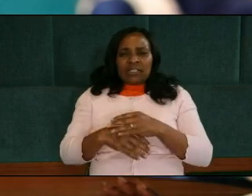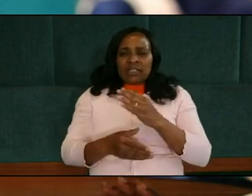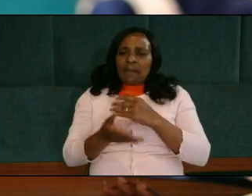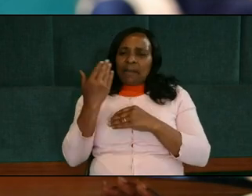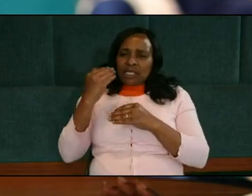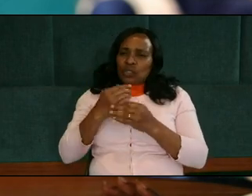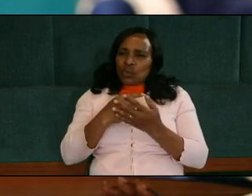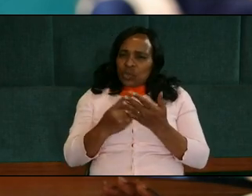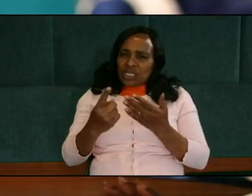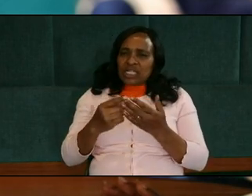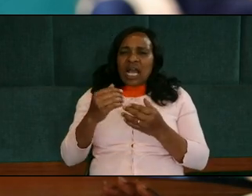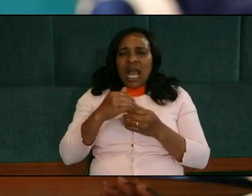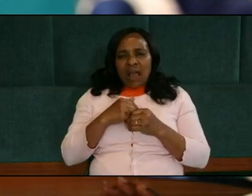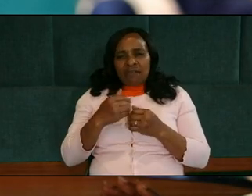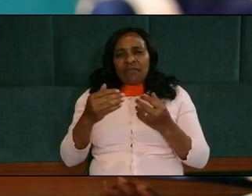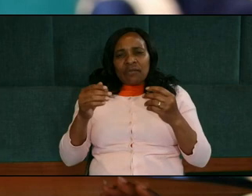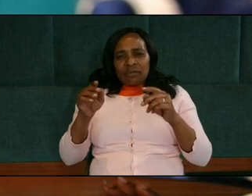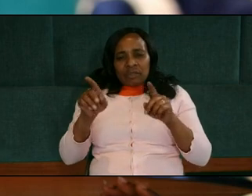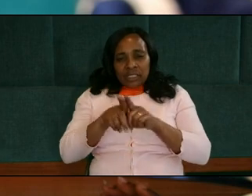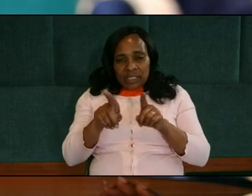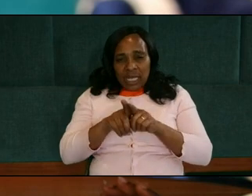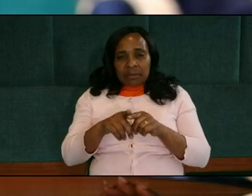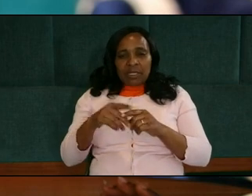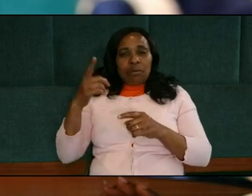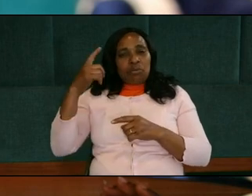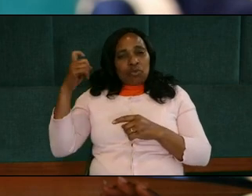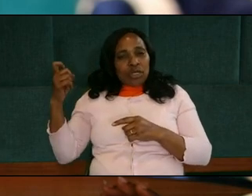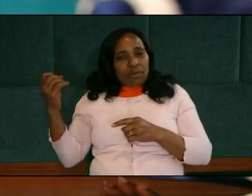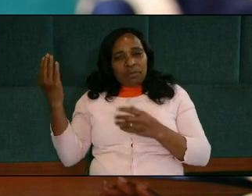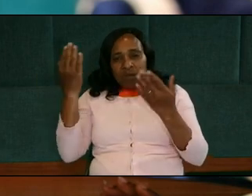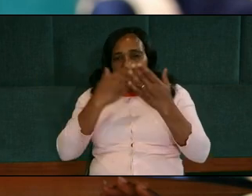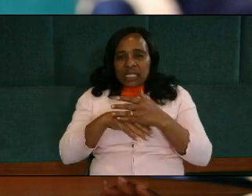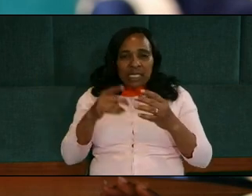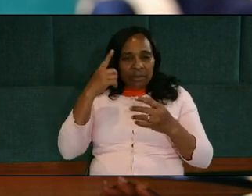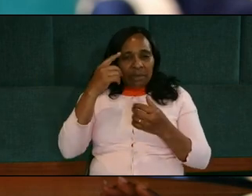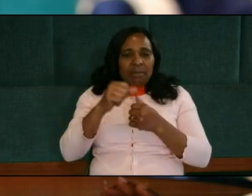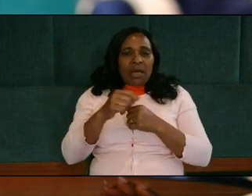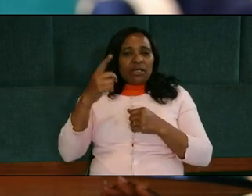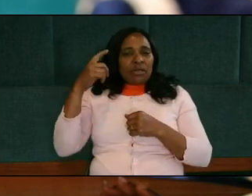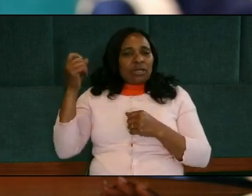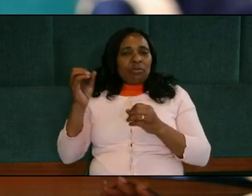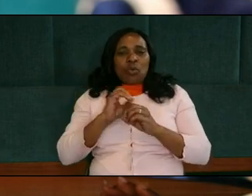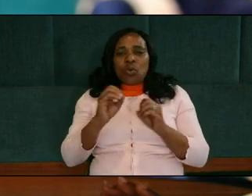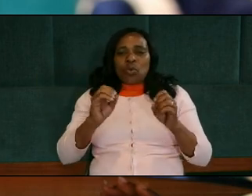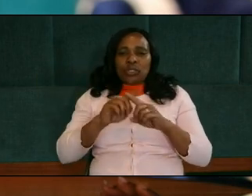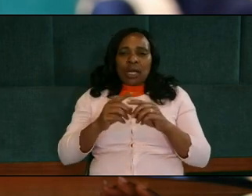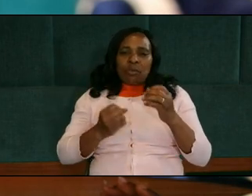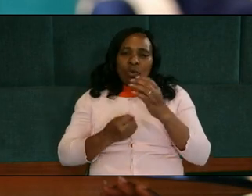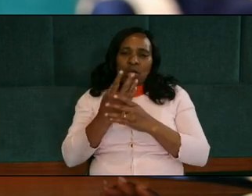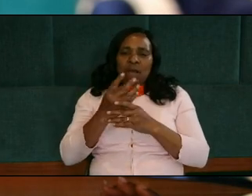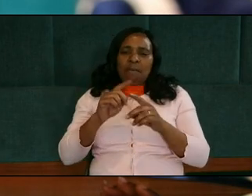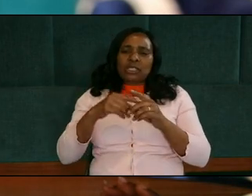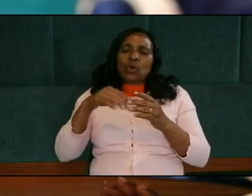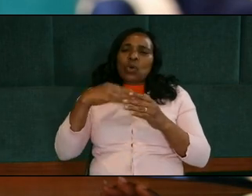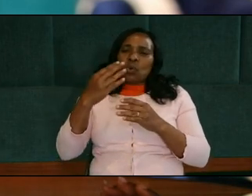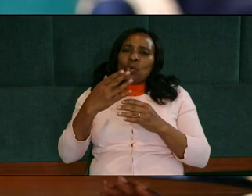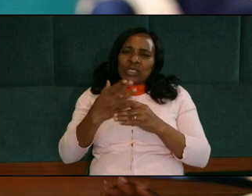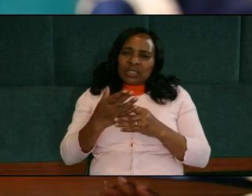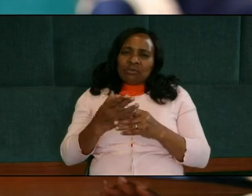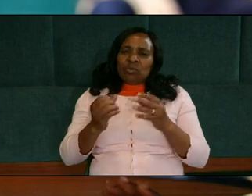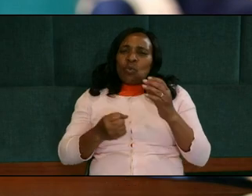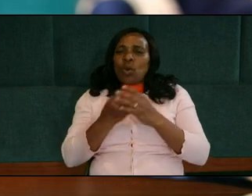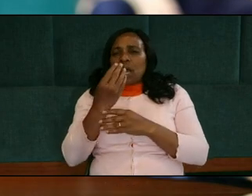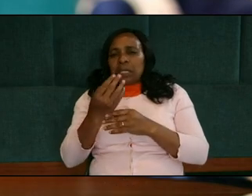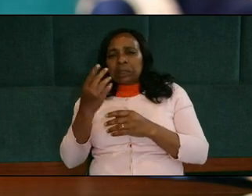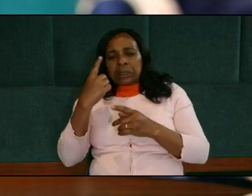week, she had had the same bad dream at night. She couldn't remember the dream when she woke up, but she always woke up screaming